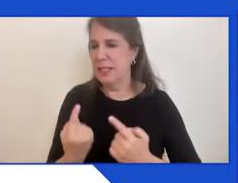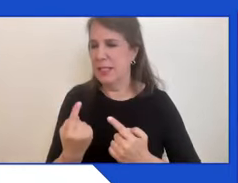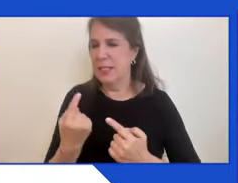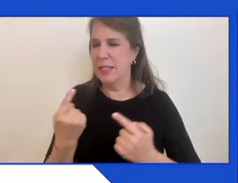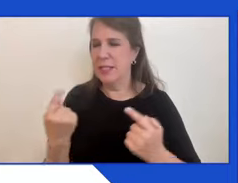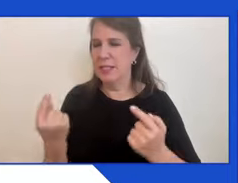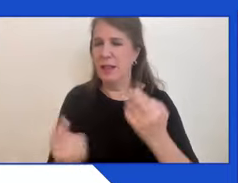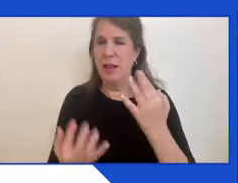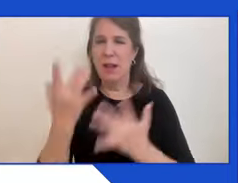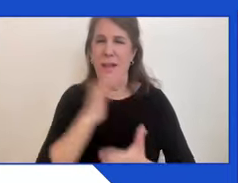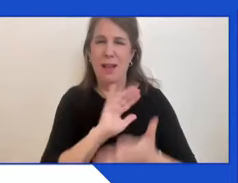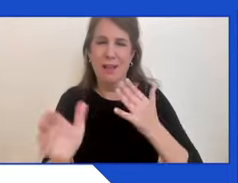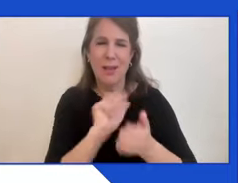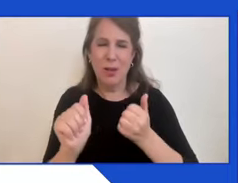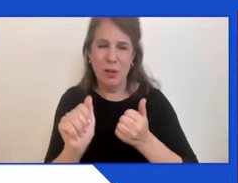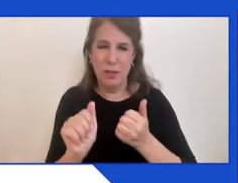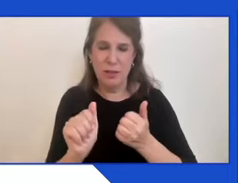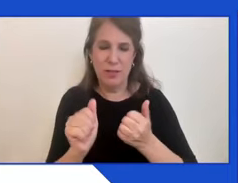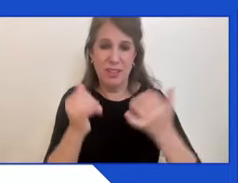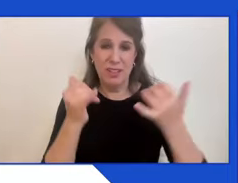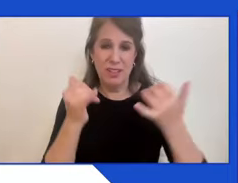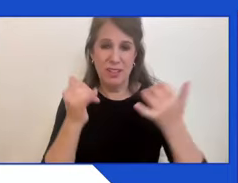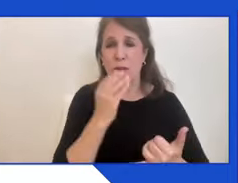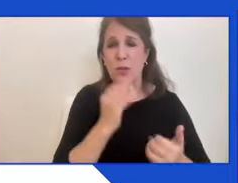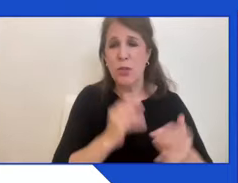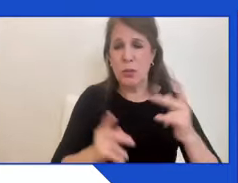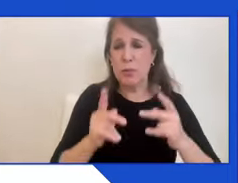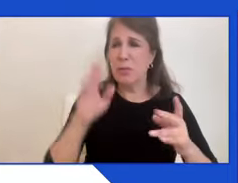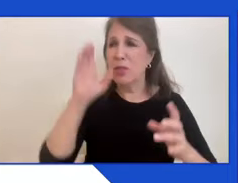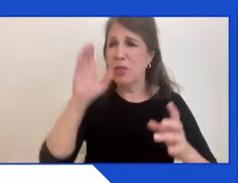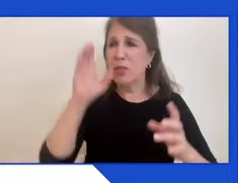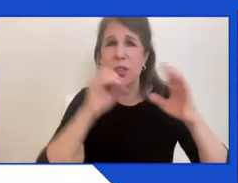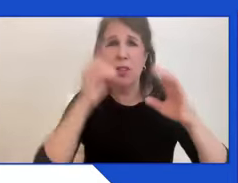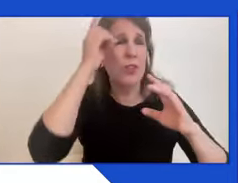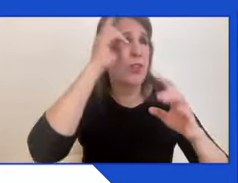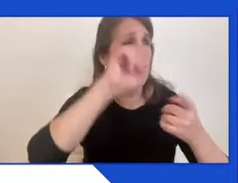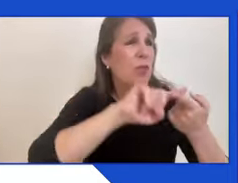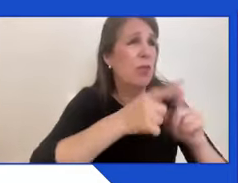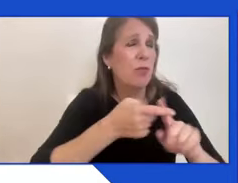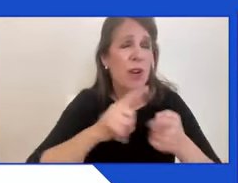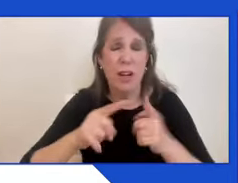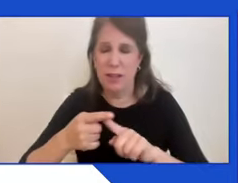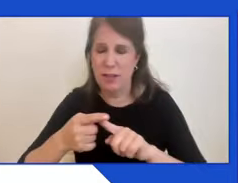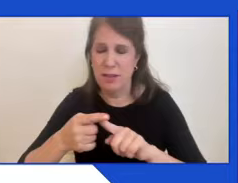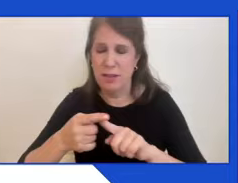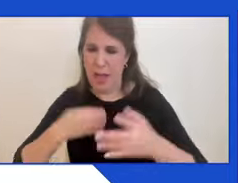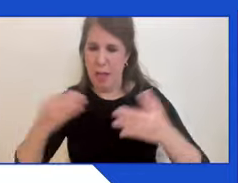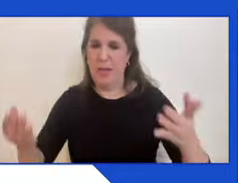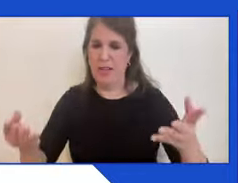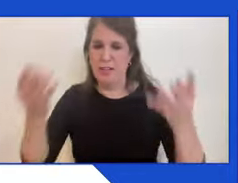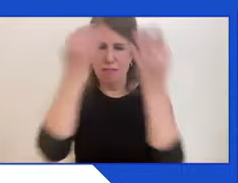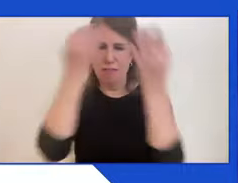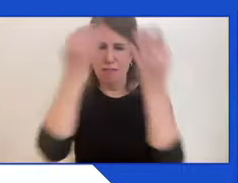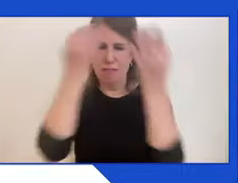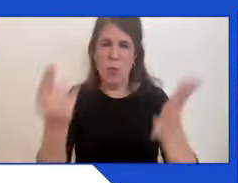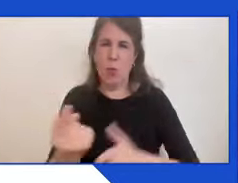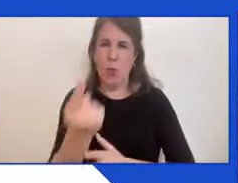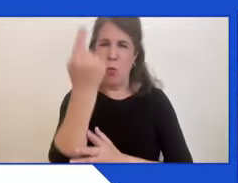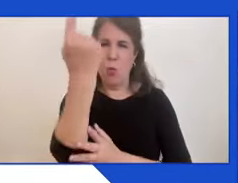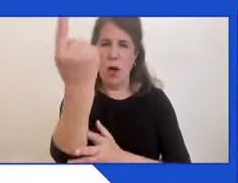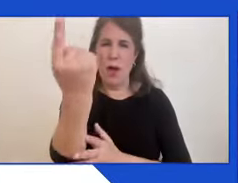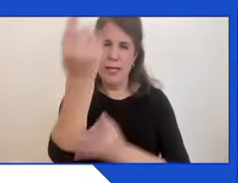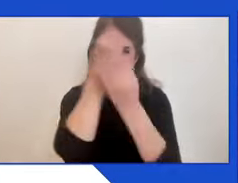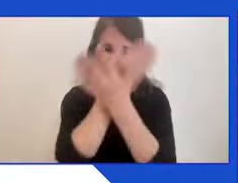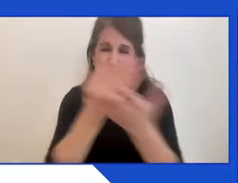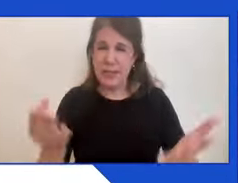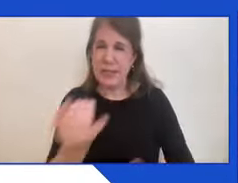again search the globe for friends. I am here to deliver a singular message. Israel, you are